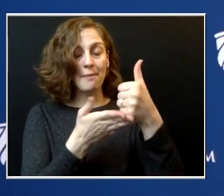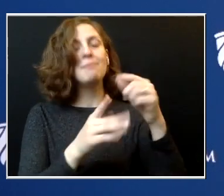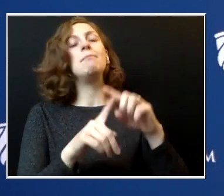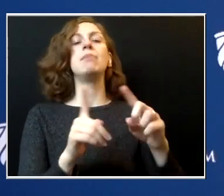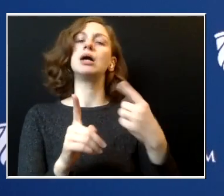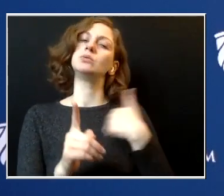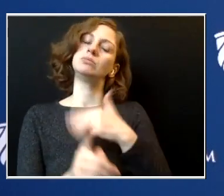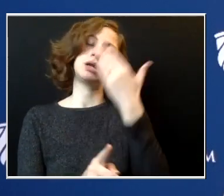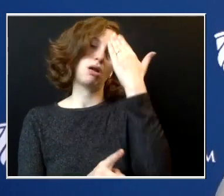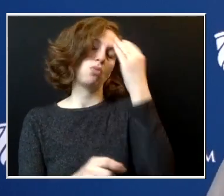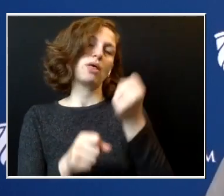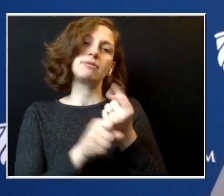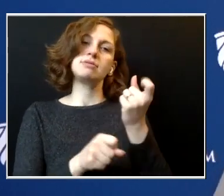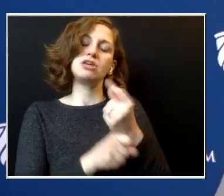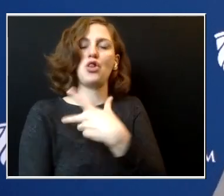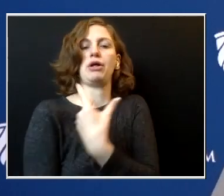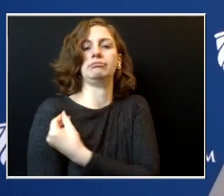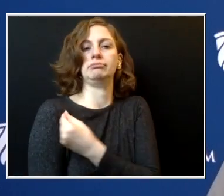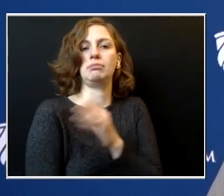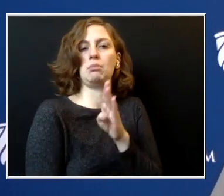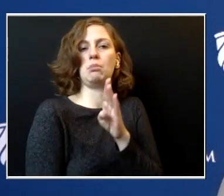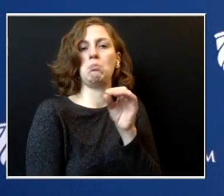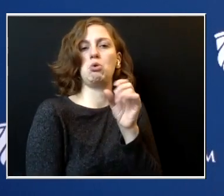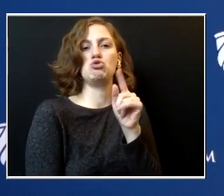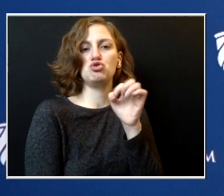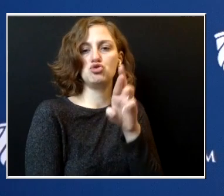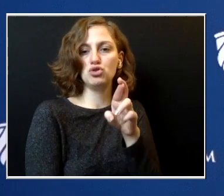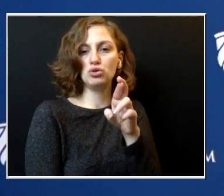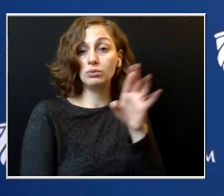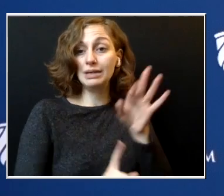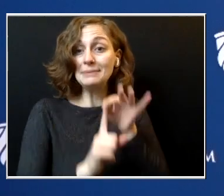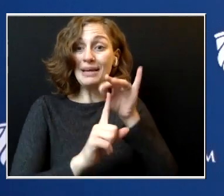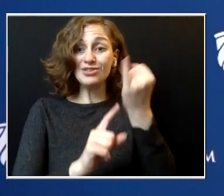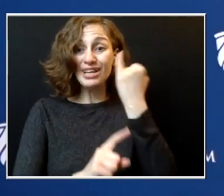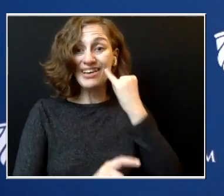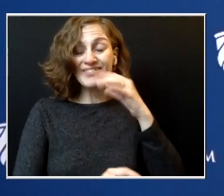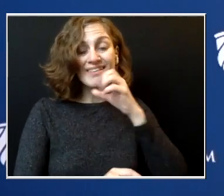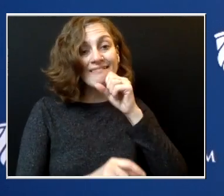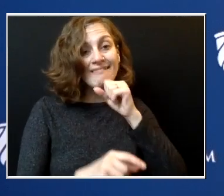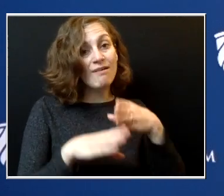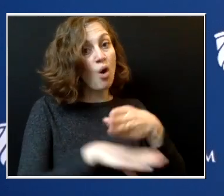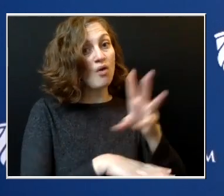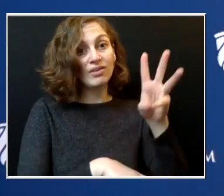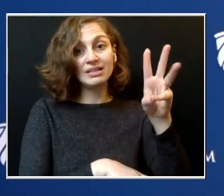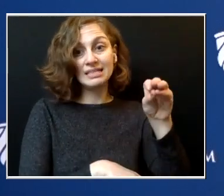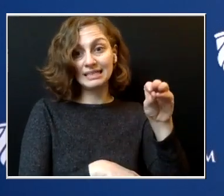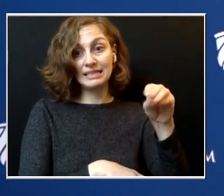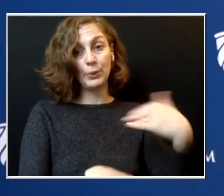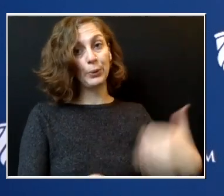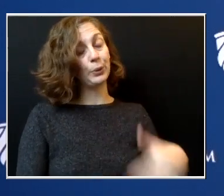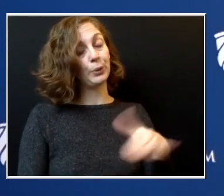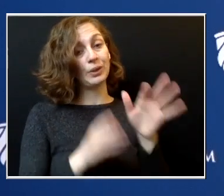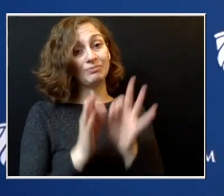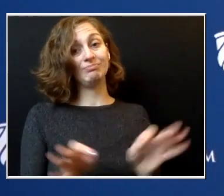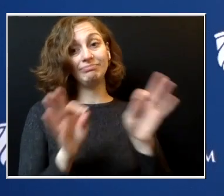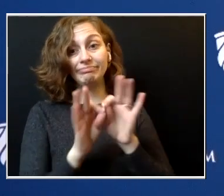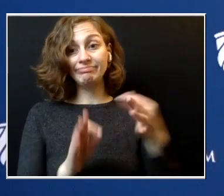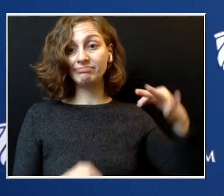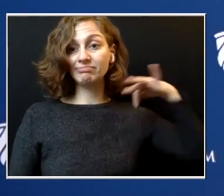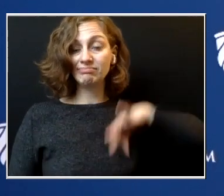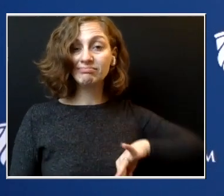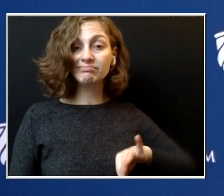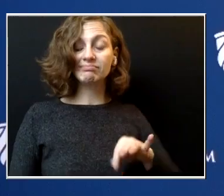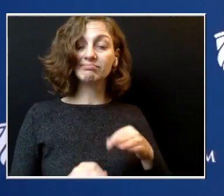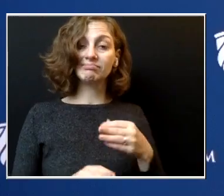booster, especially for those over 60, is very beneficial in helping prevent you from severe illness